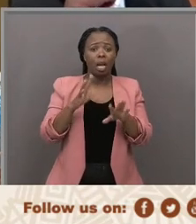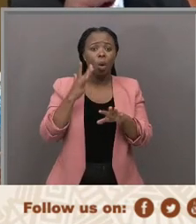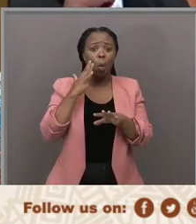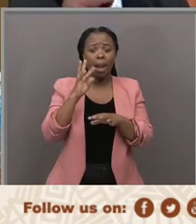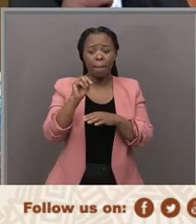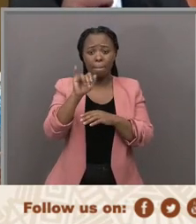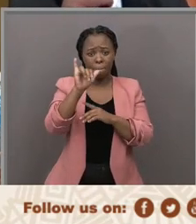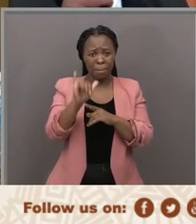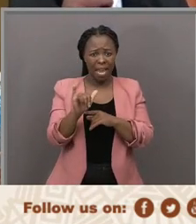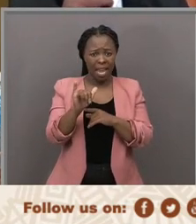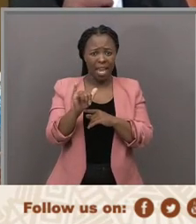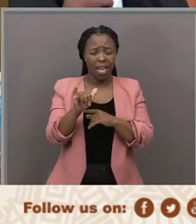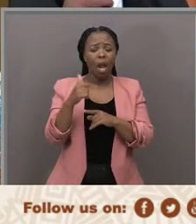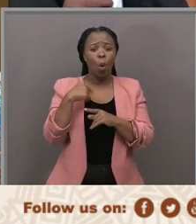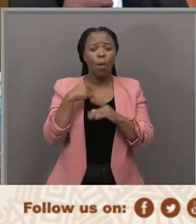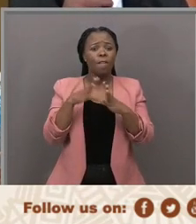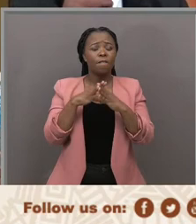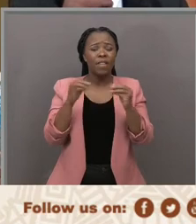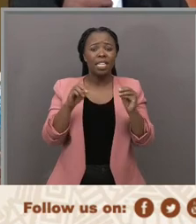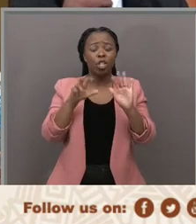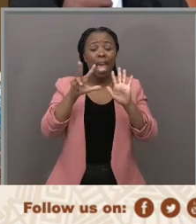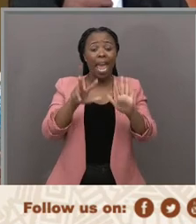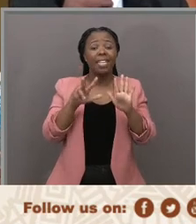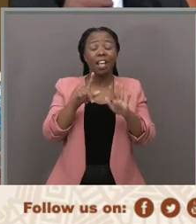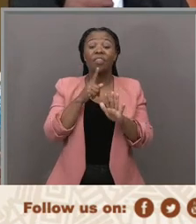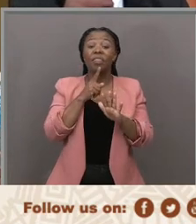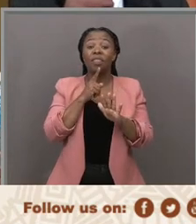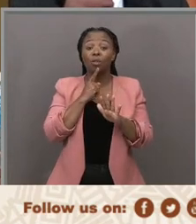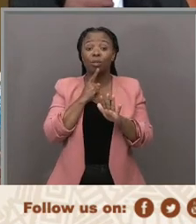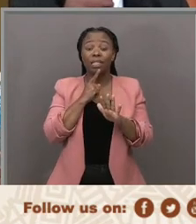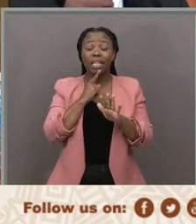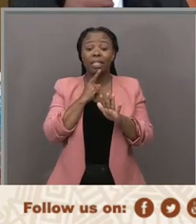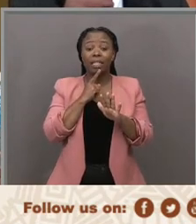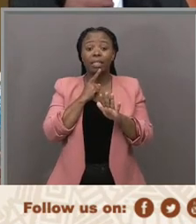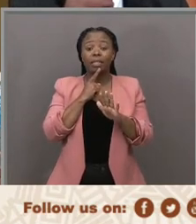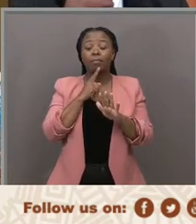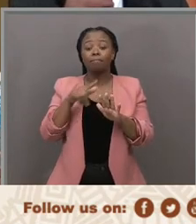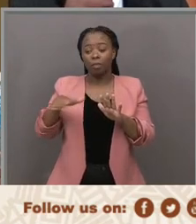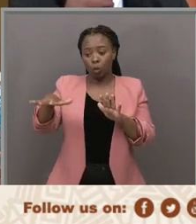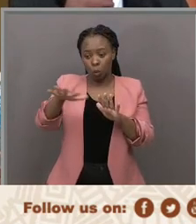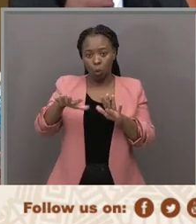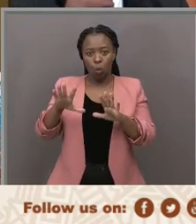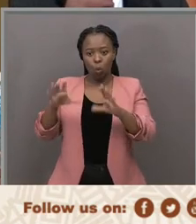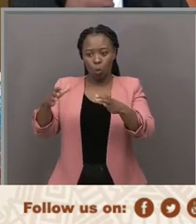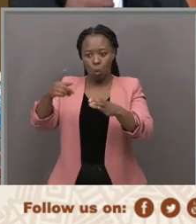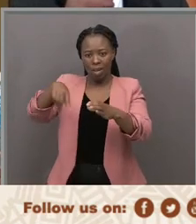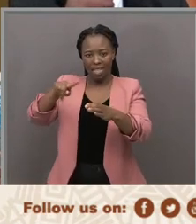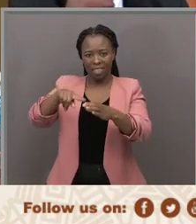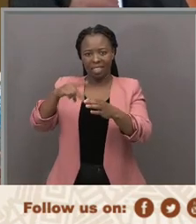have completed 18,000 units and 14,000 sites